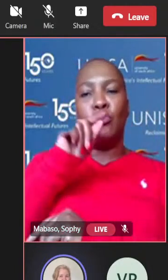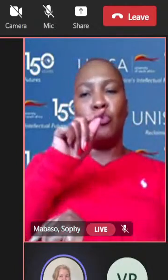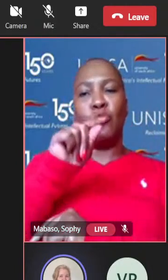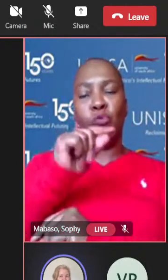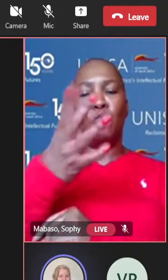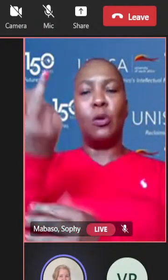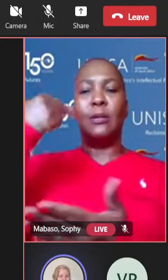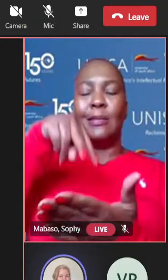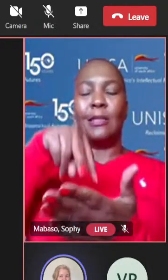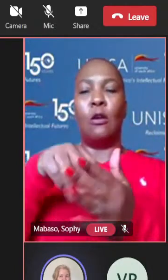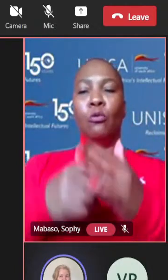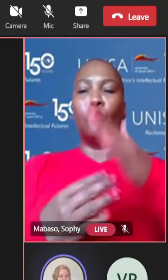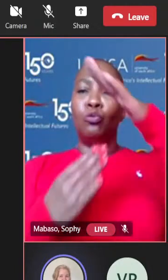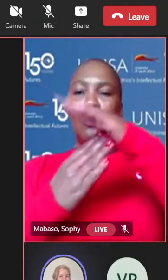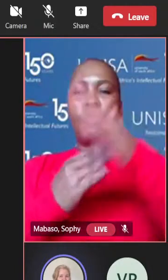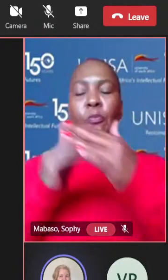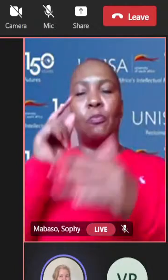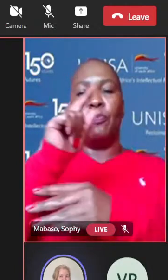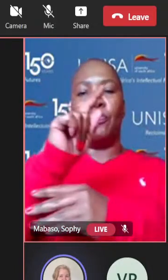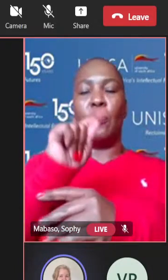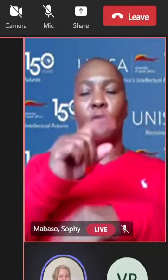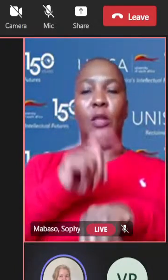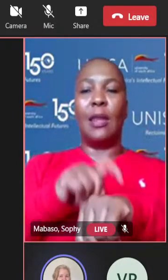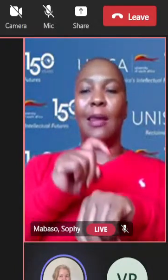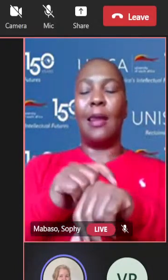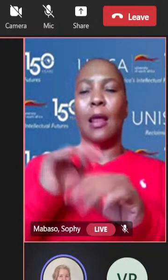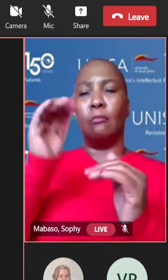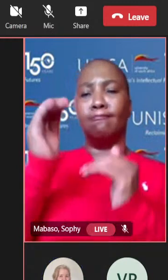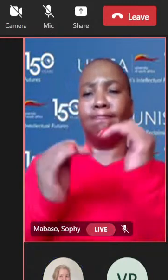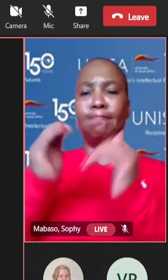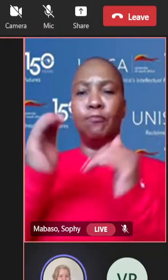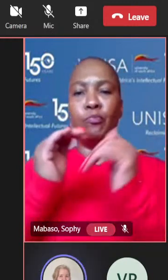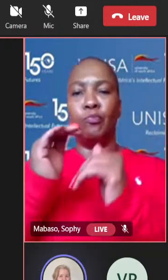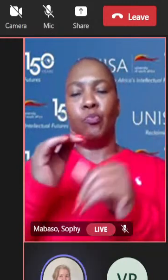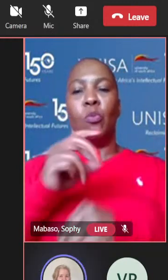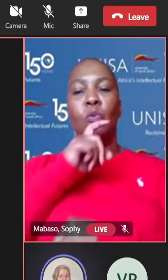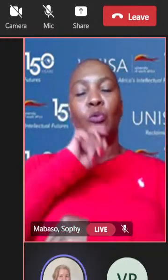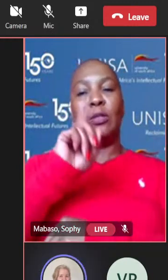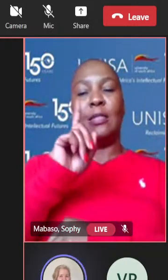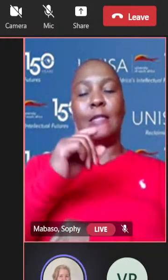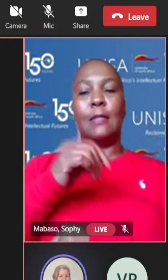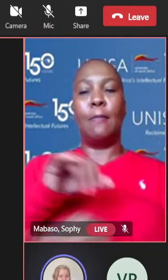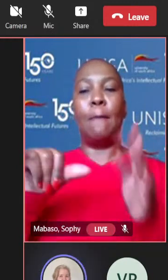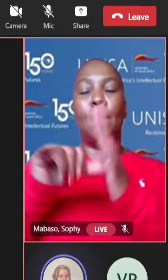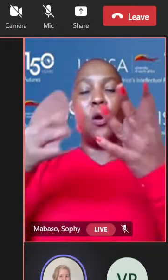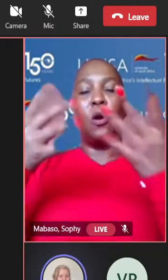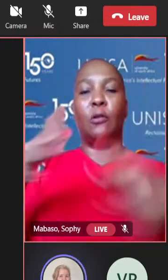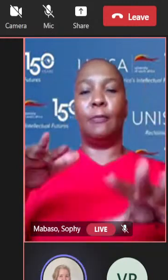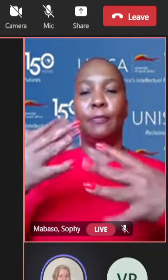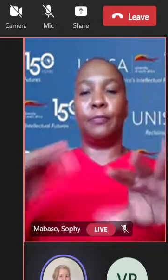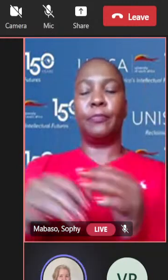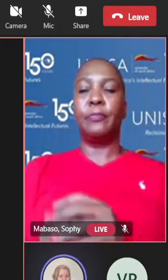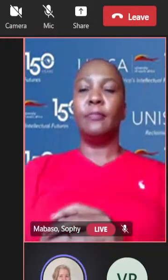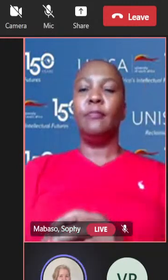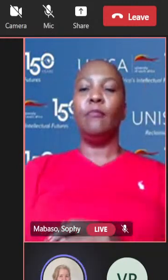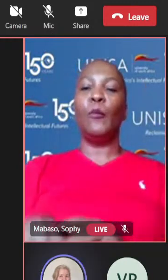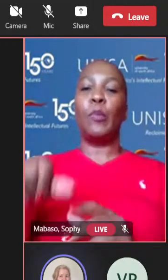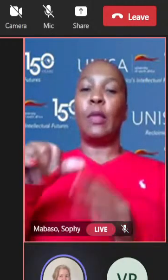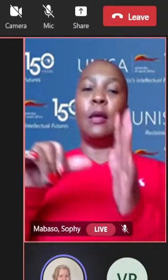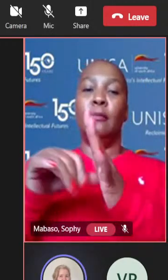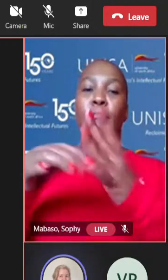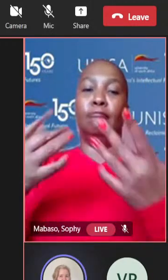schedule and again to prioritize what is important. Then very importantly, the last or